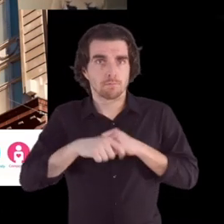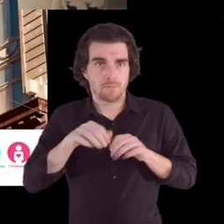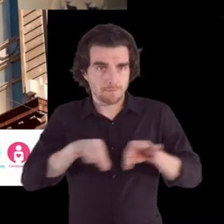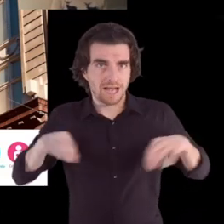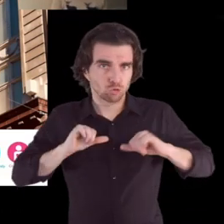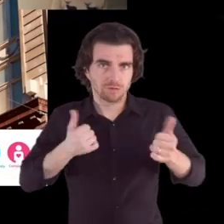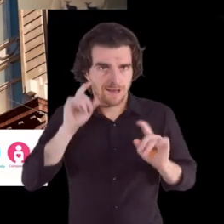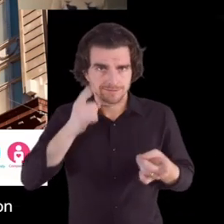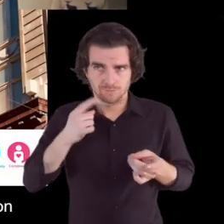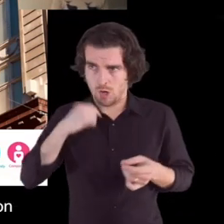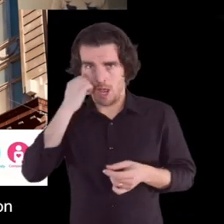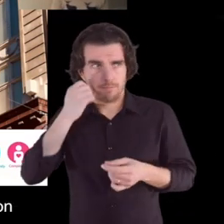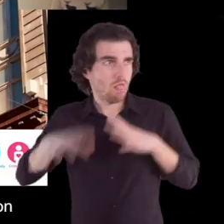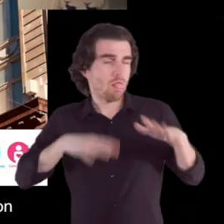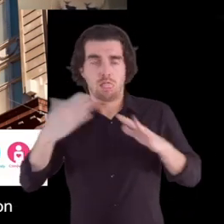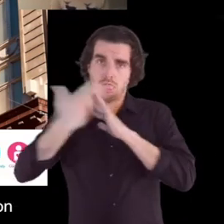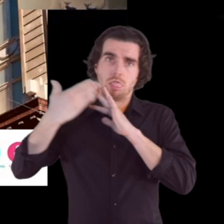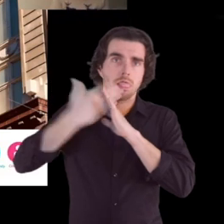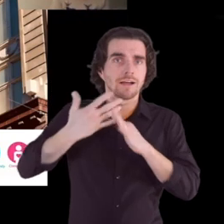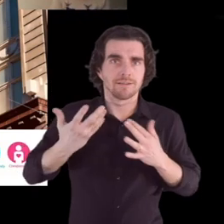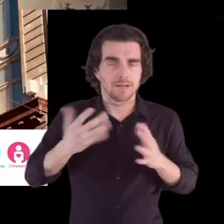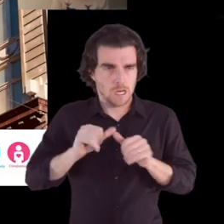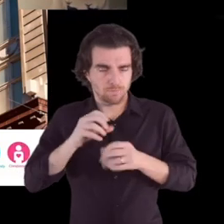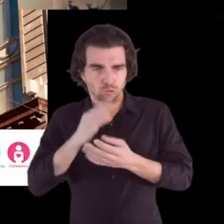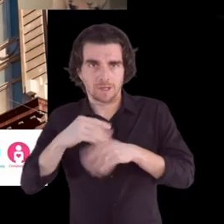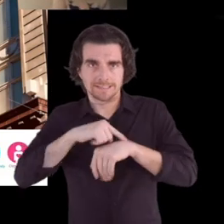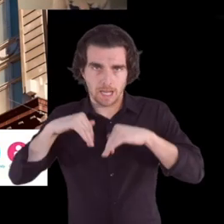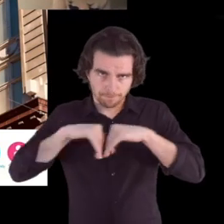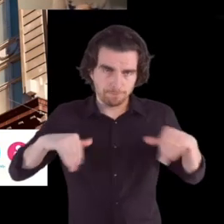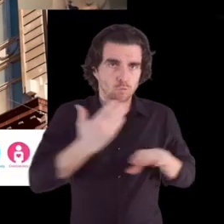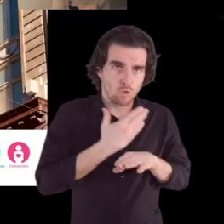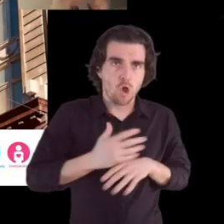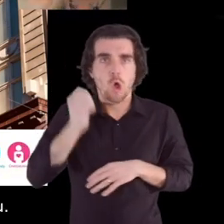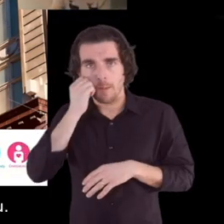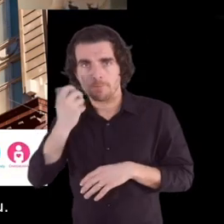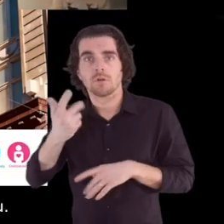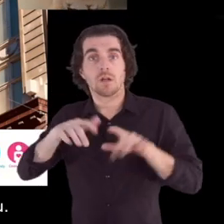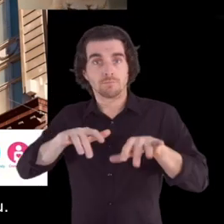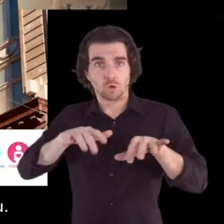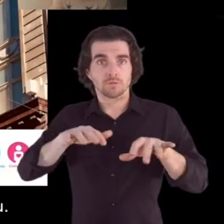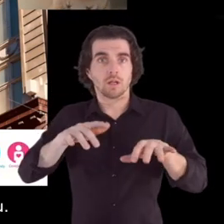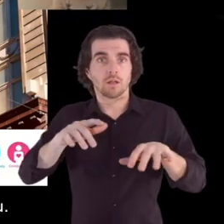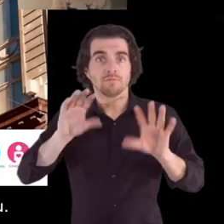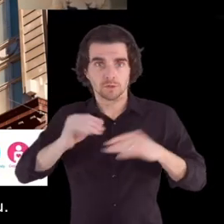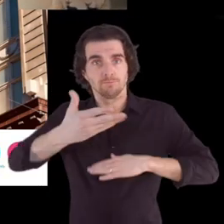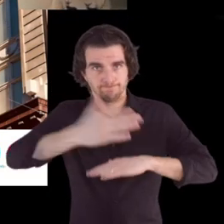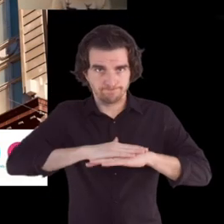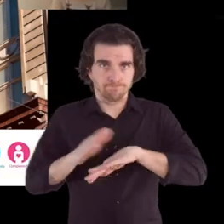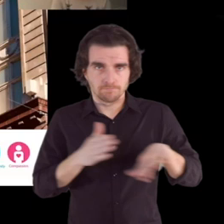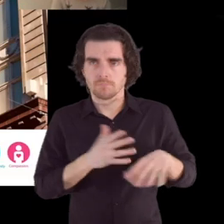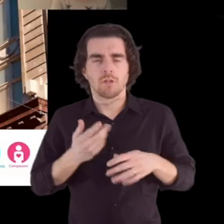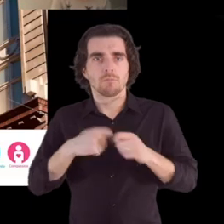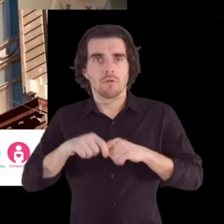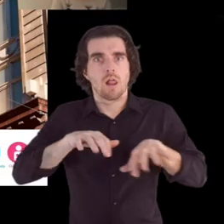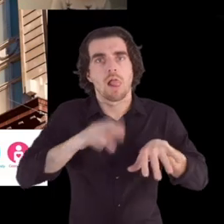boundaries when you're at home. You can continue to work on to whatever time you want. You don't have to leave a building and lock up and leave your computer behind you. Less breaks